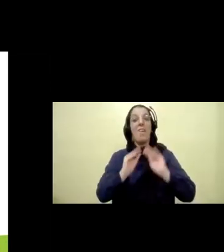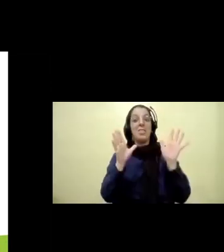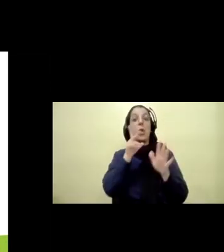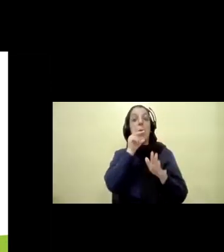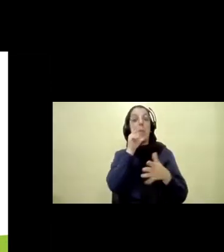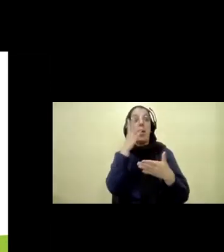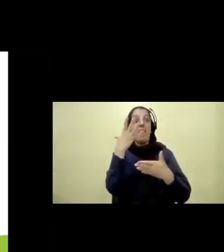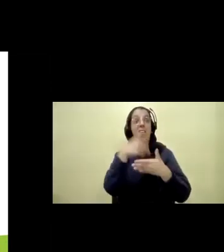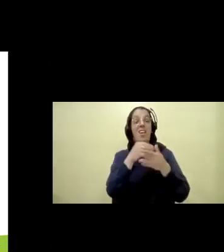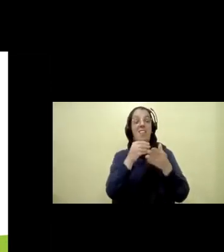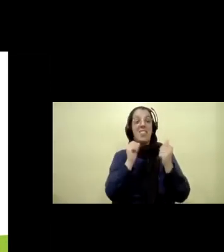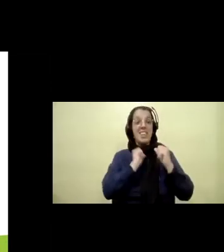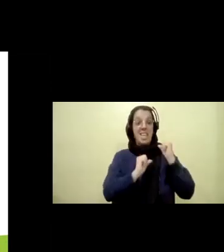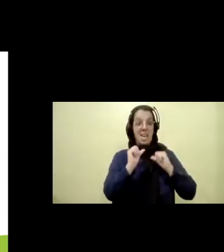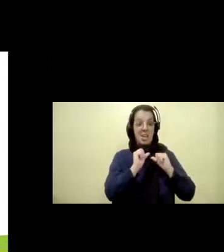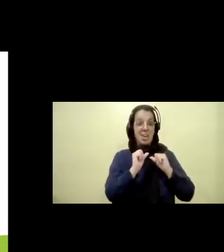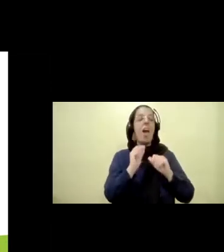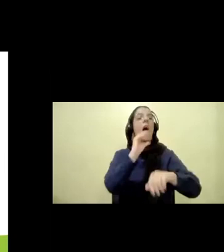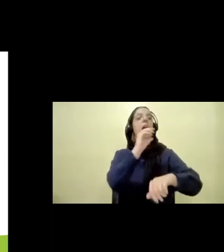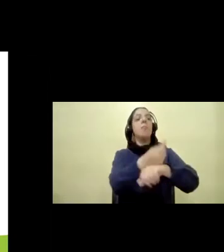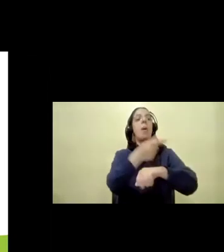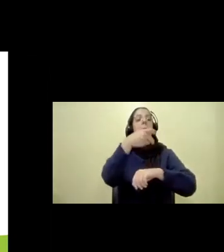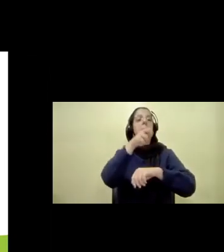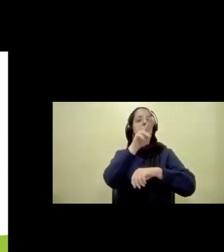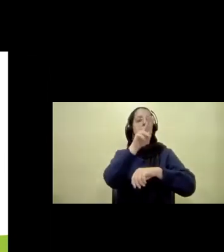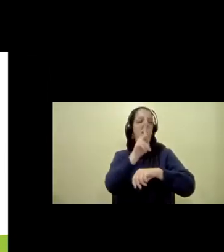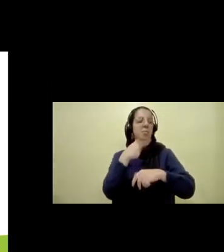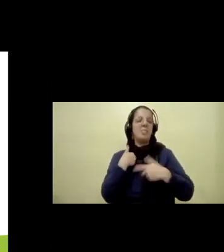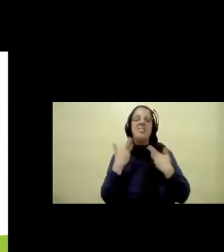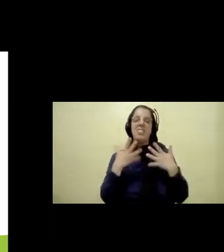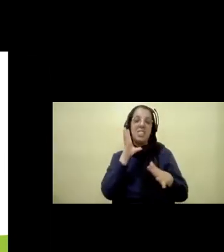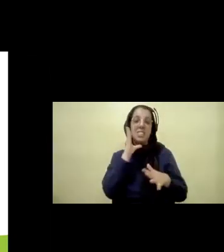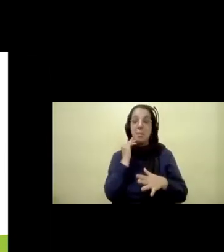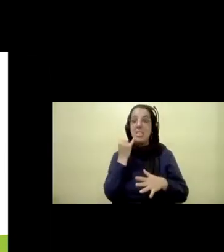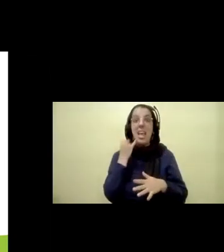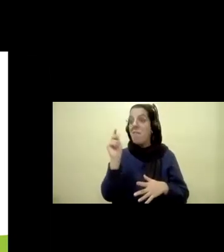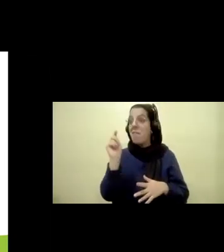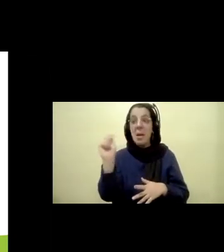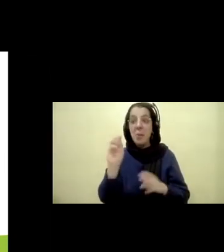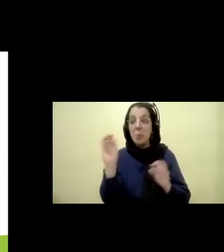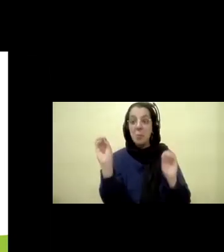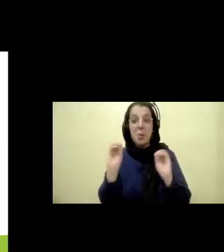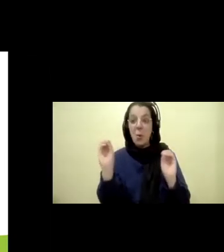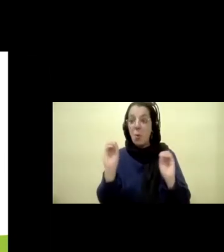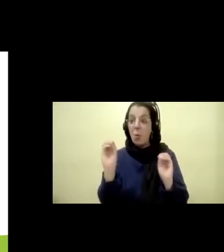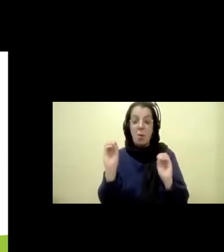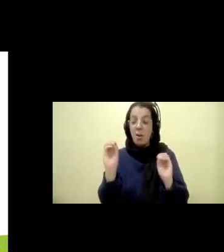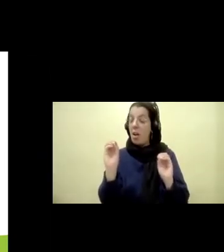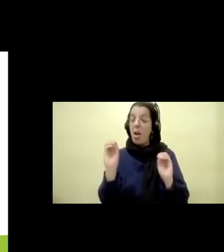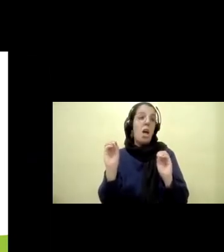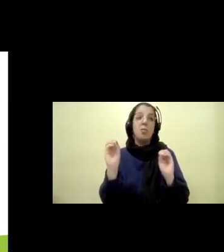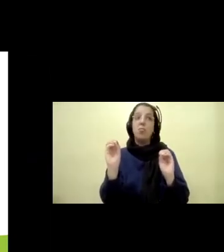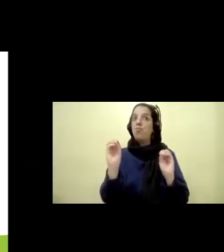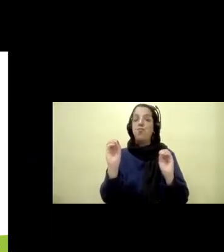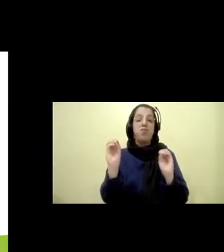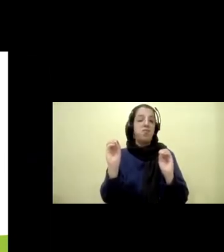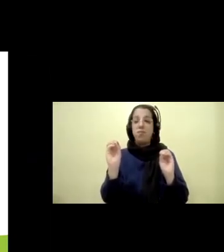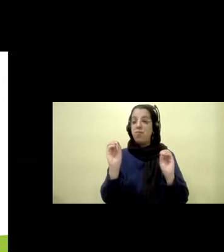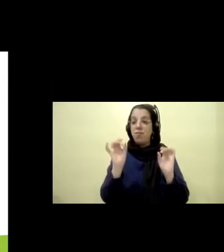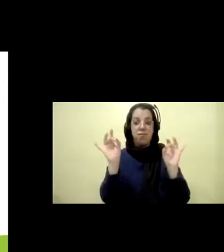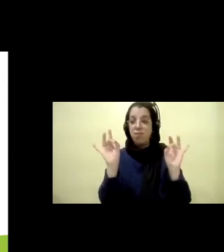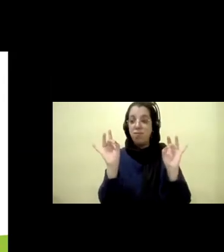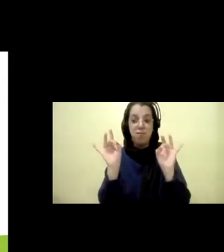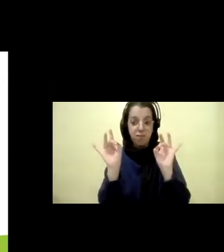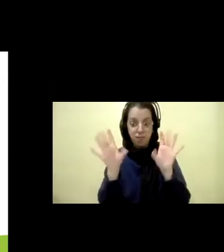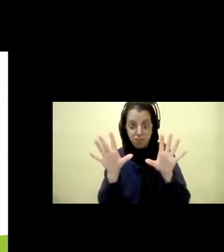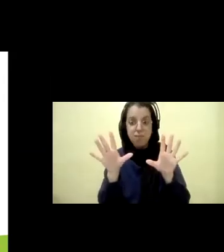in parks a lot in the past, and, being in a park and not having bathroom access is a living nightmare, and it can